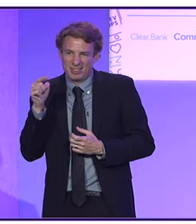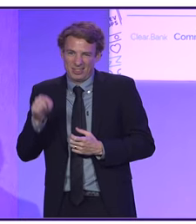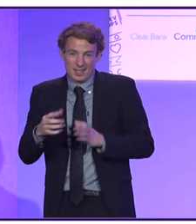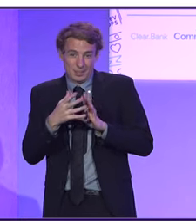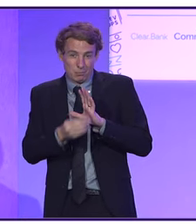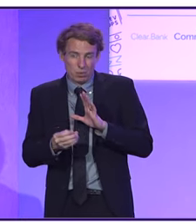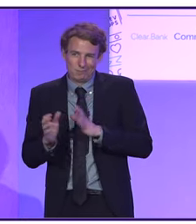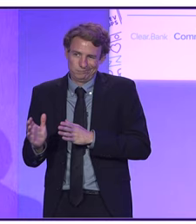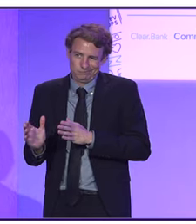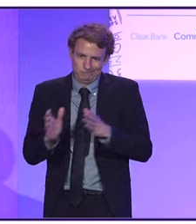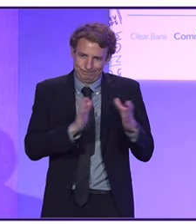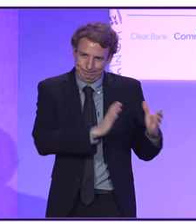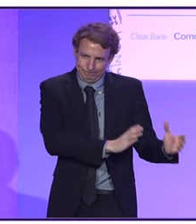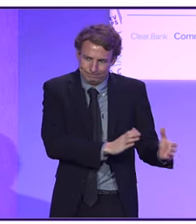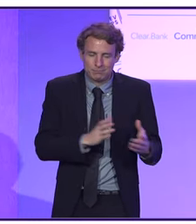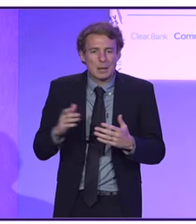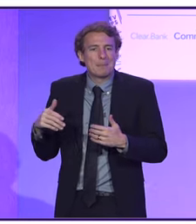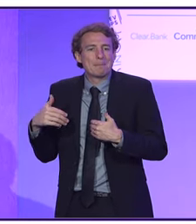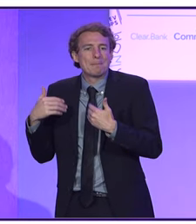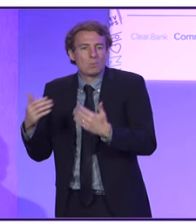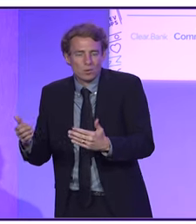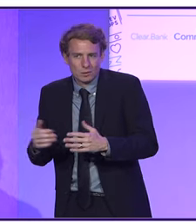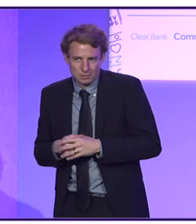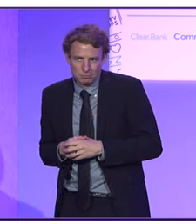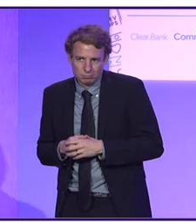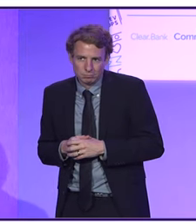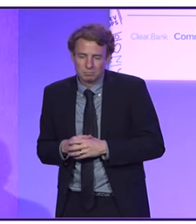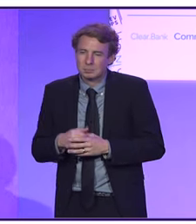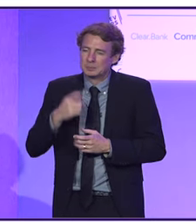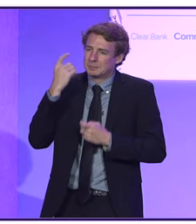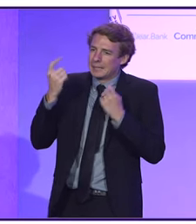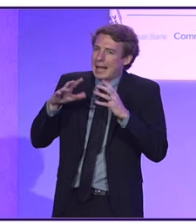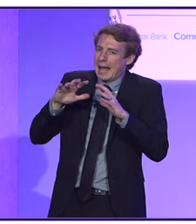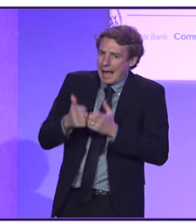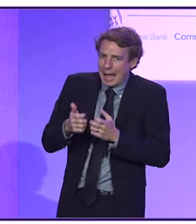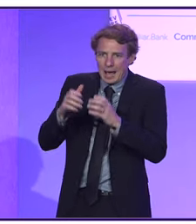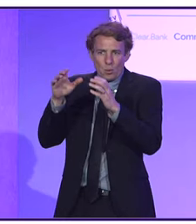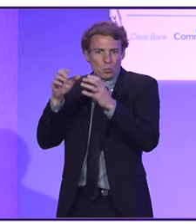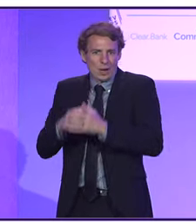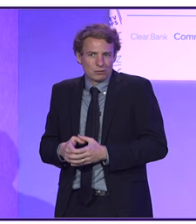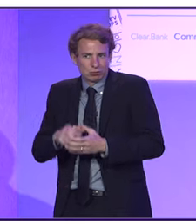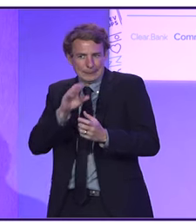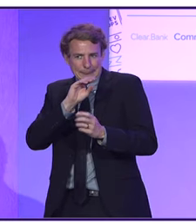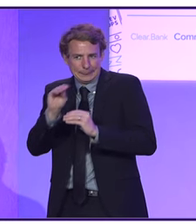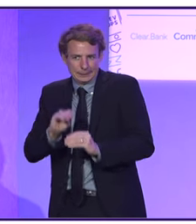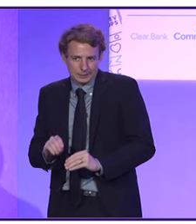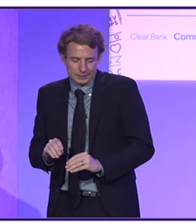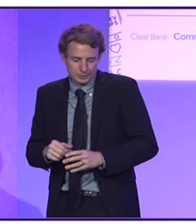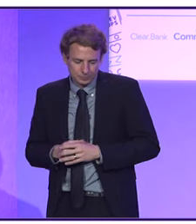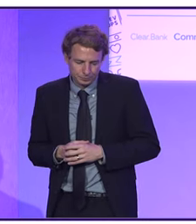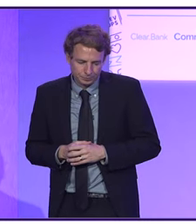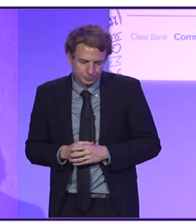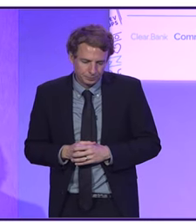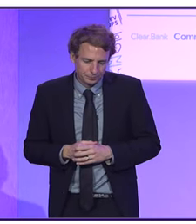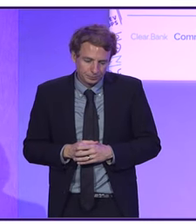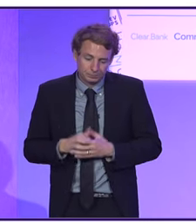a different approach to how we route this data, how we own this data, how we categorize this data, to mention that phrase before. It's really straightforward. All